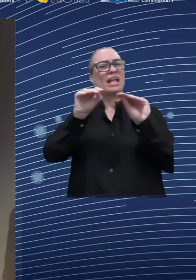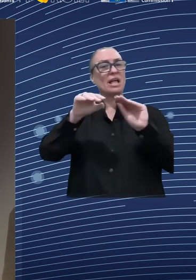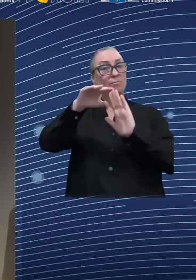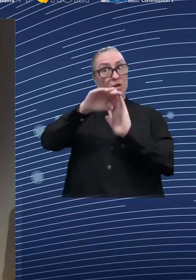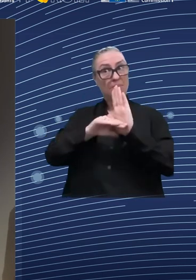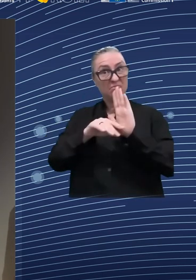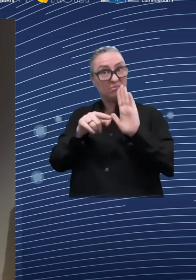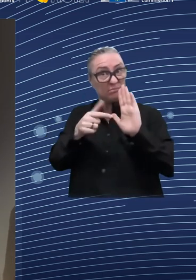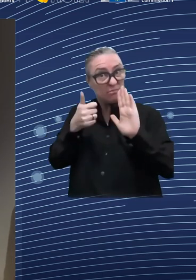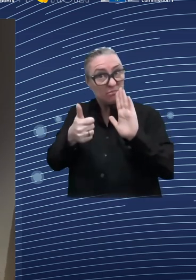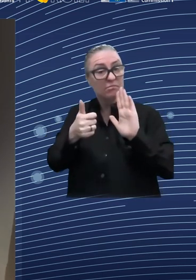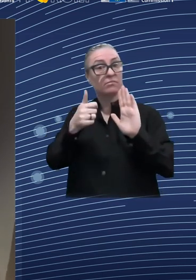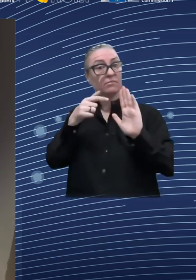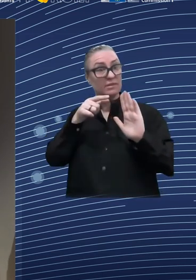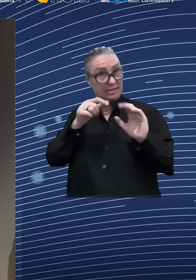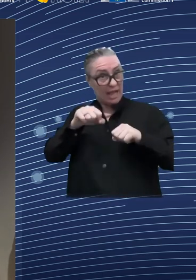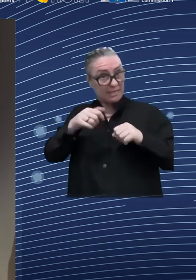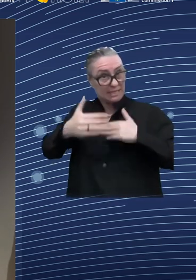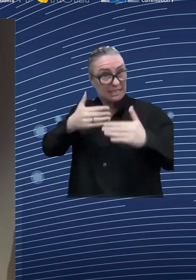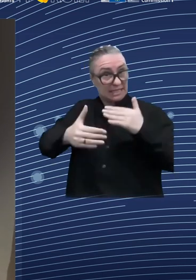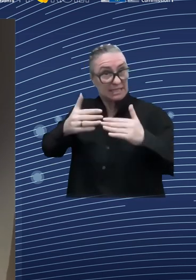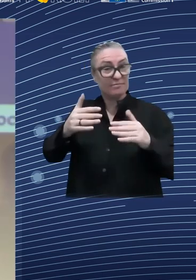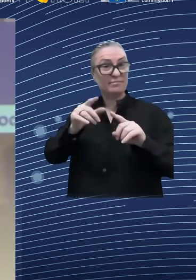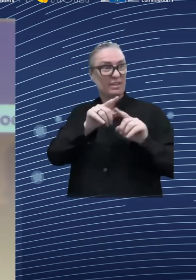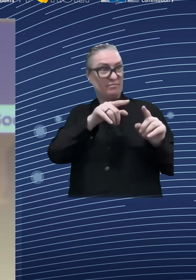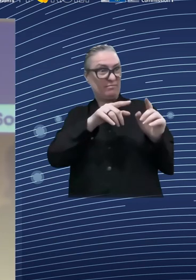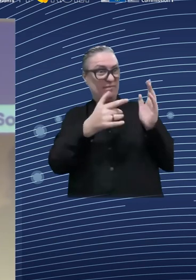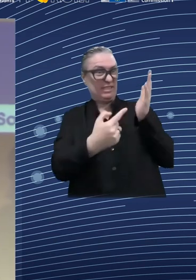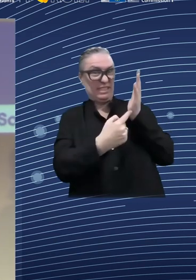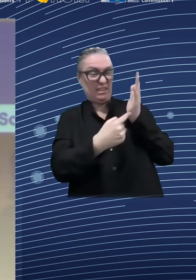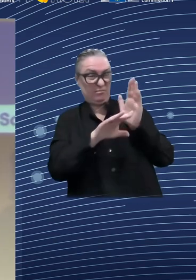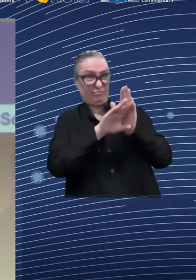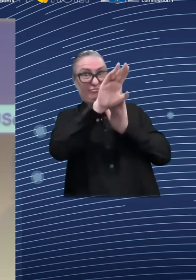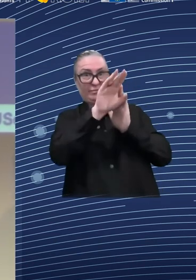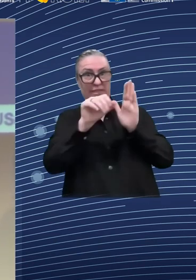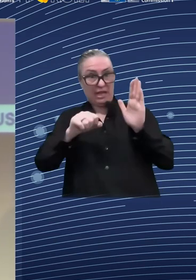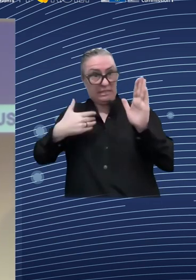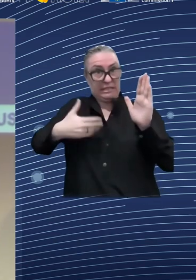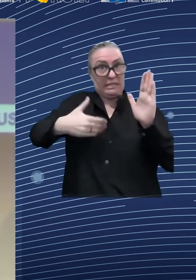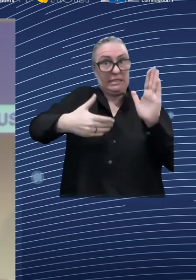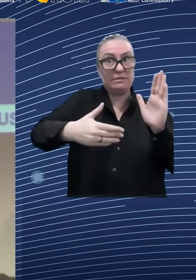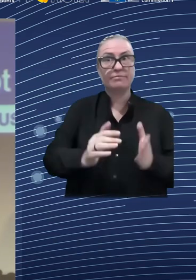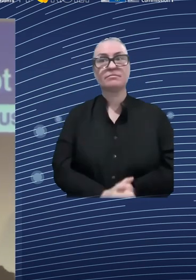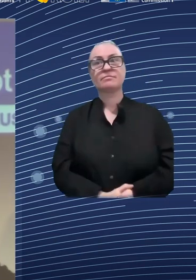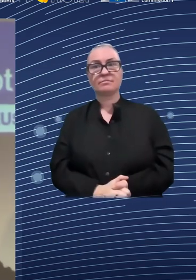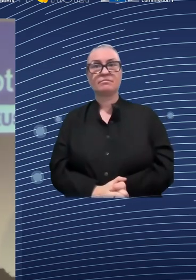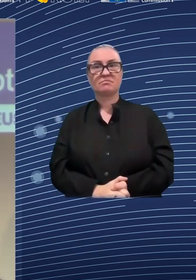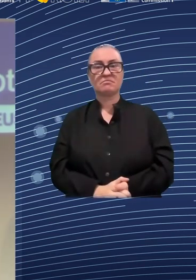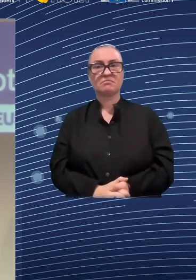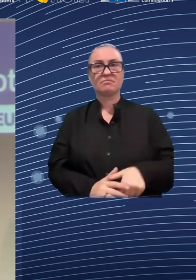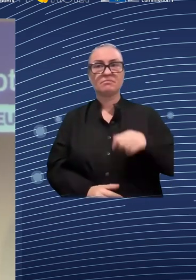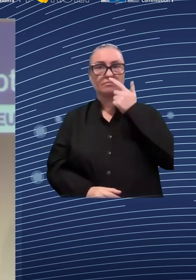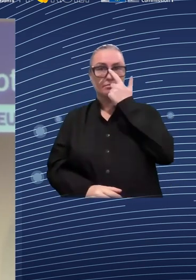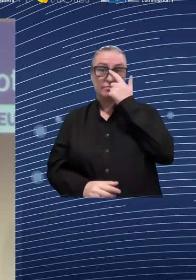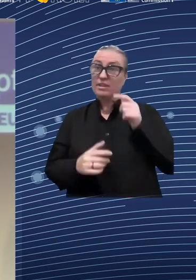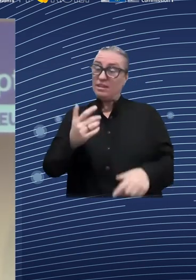struggle. My first prompt as advocate of teachers, I was like, oh, let's slow down the process.